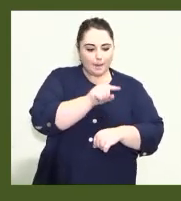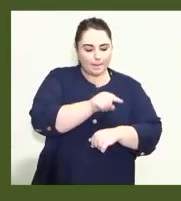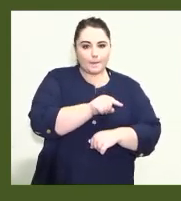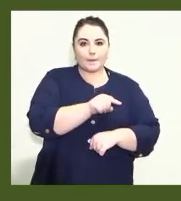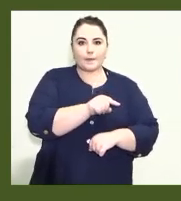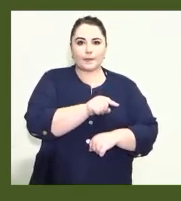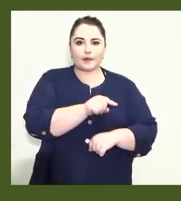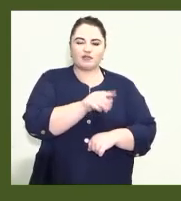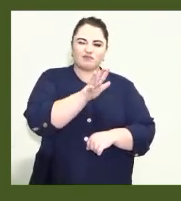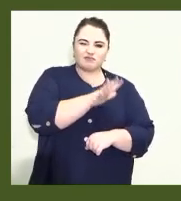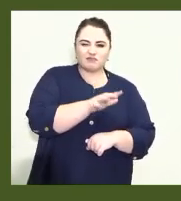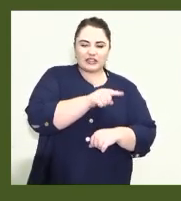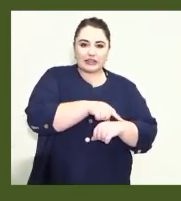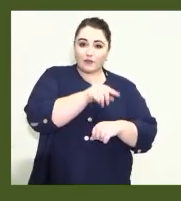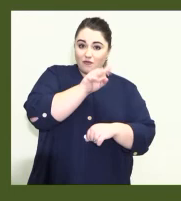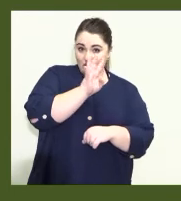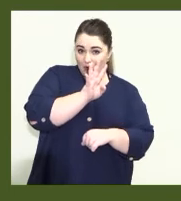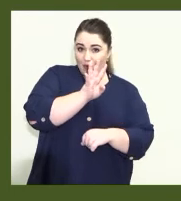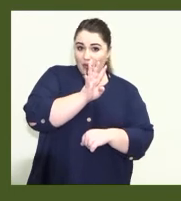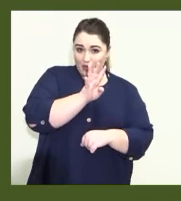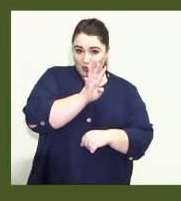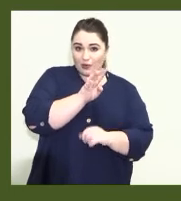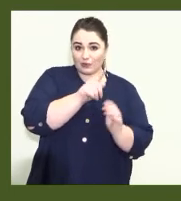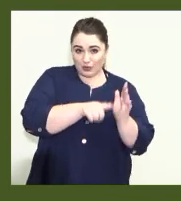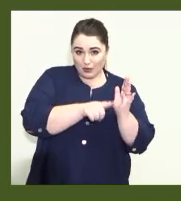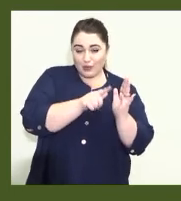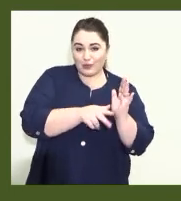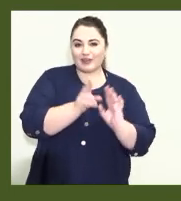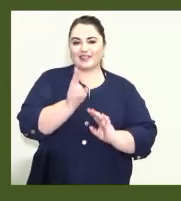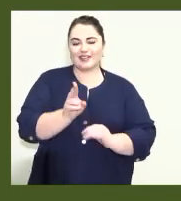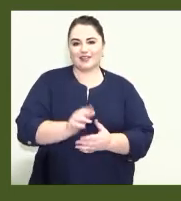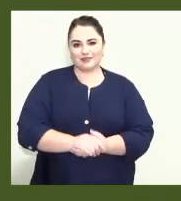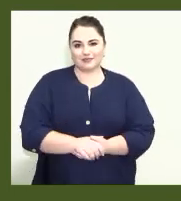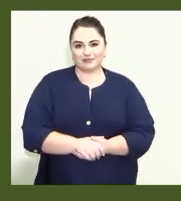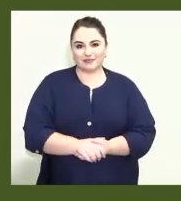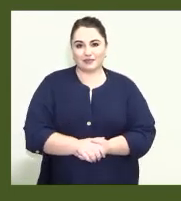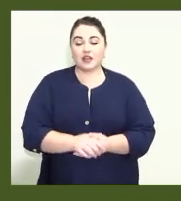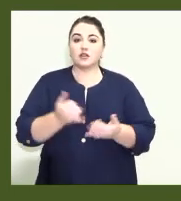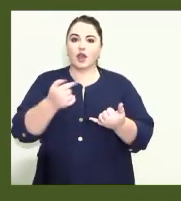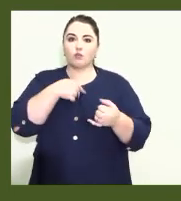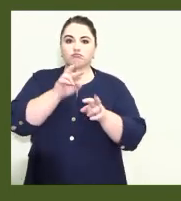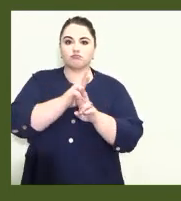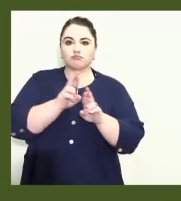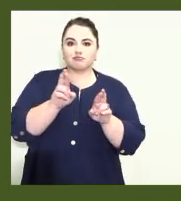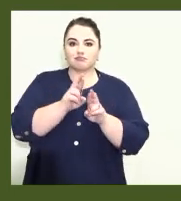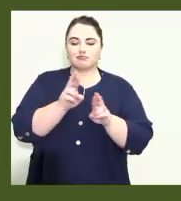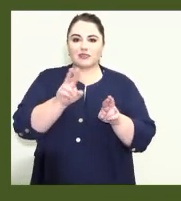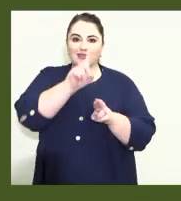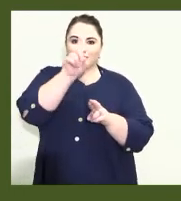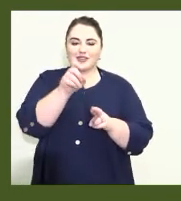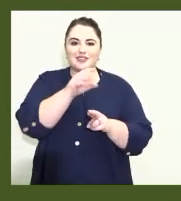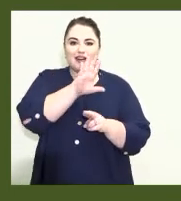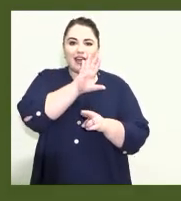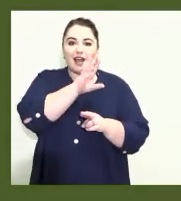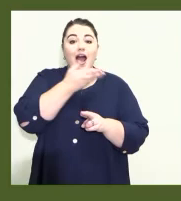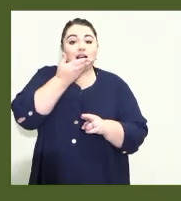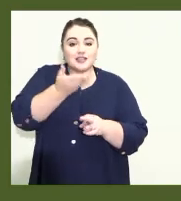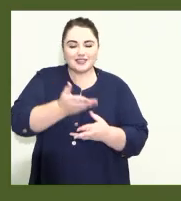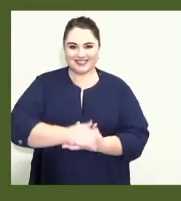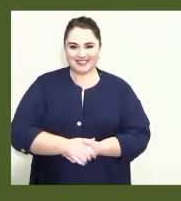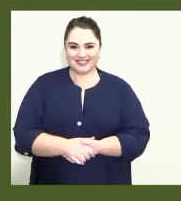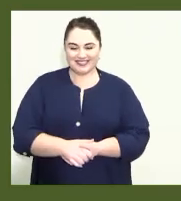was low. It was run about 4 o'clock when it was at its lowest. So now we're ready to answer the question.